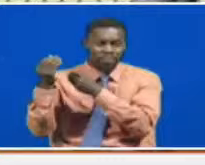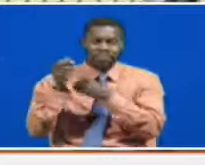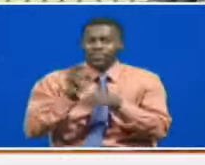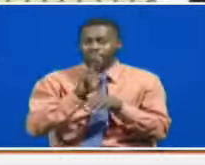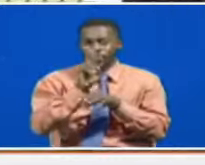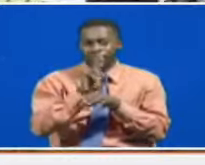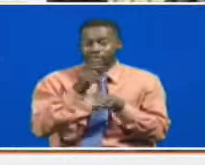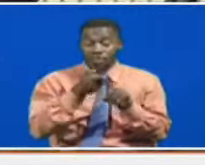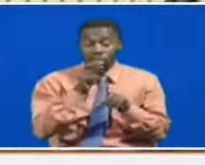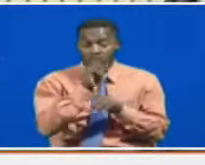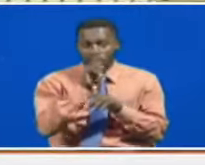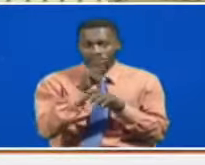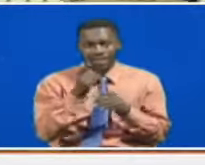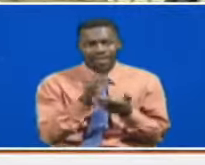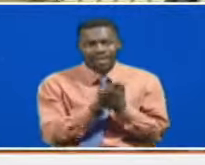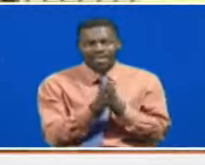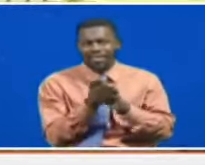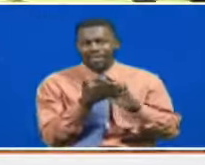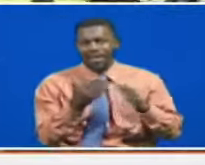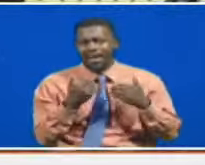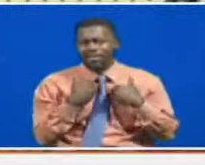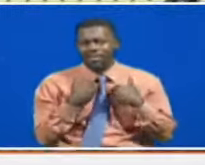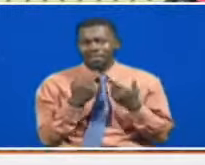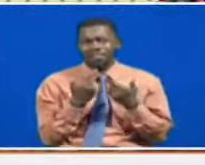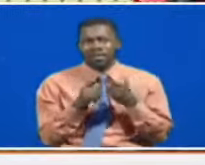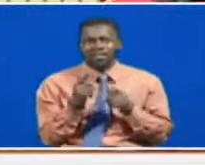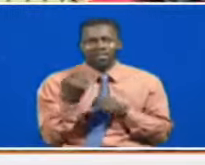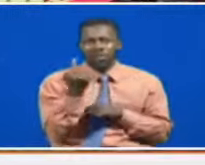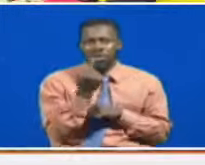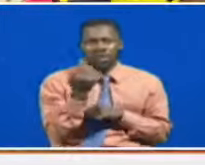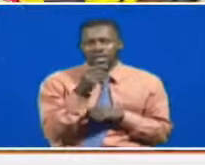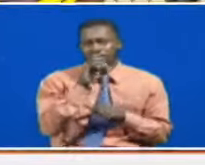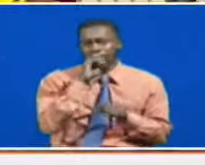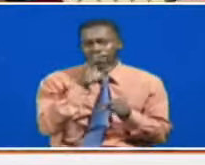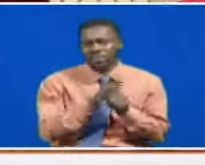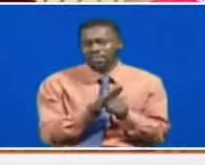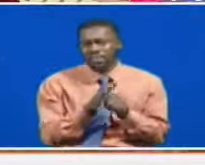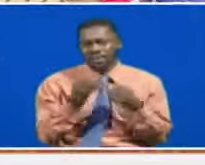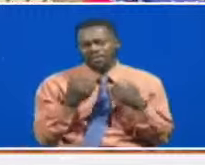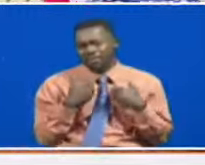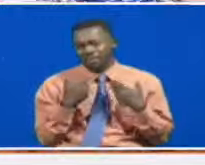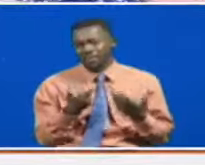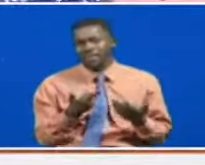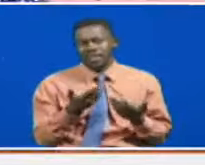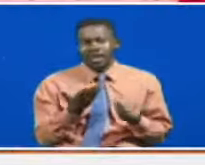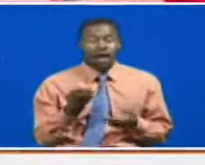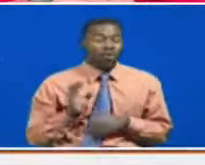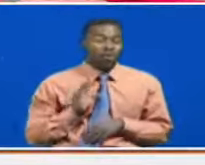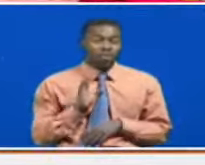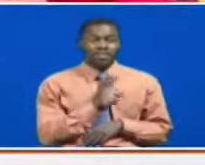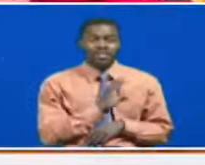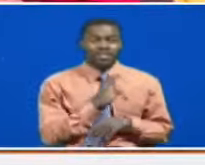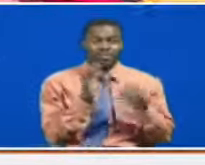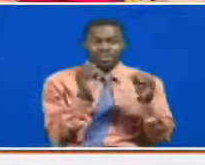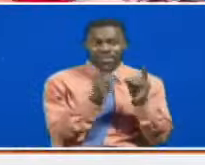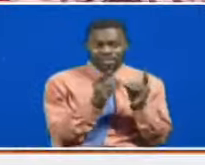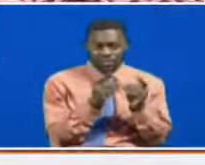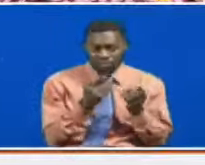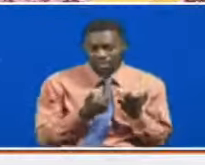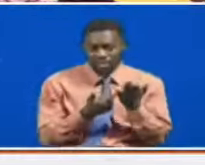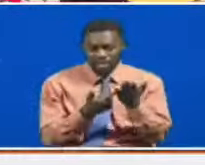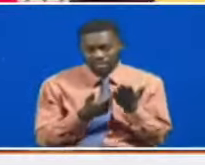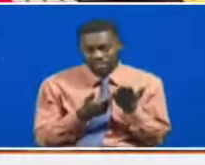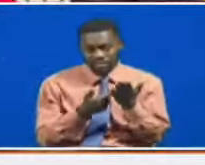concrete other than a promise of a committee meeting to discuss a minimum wage increase